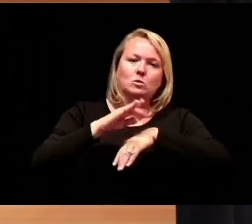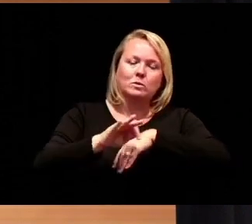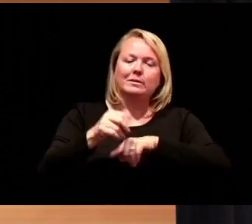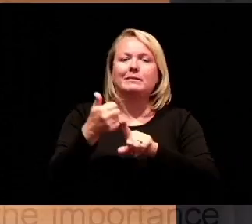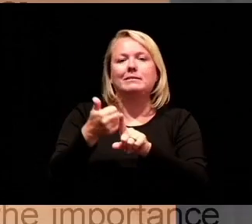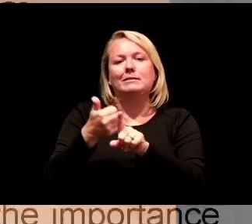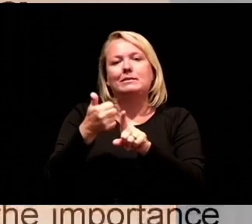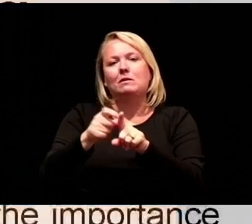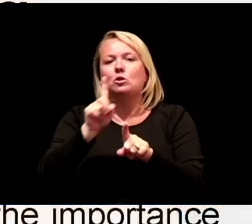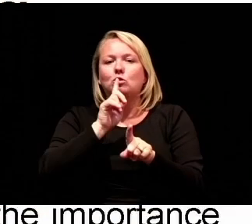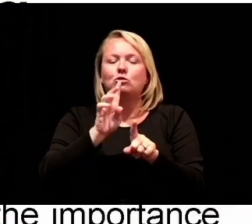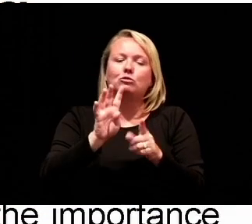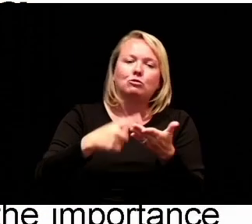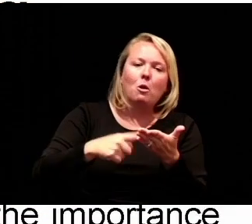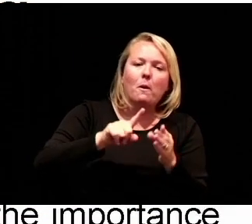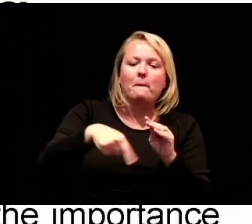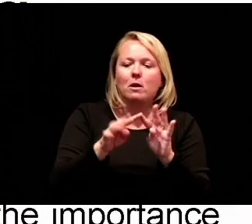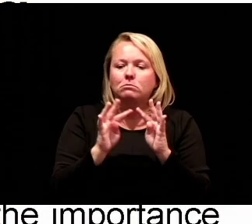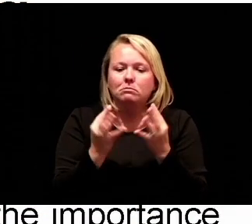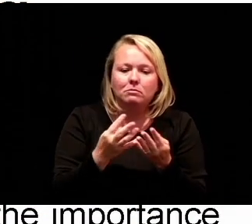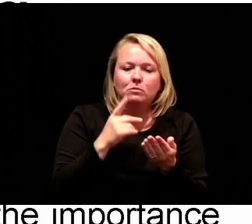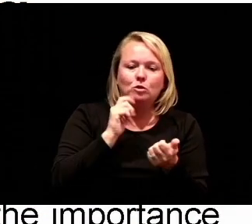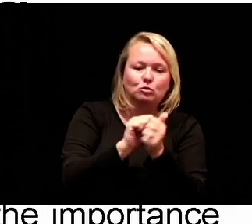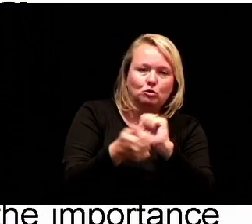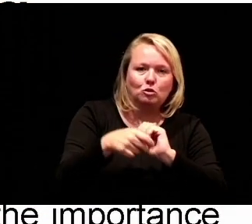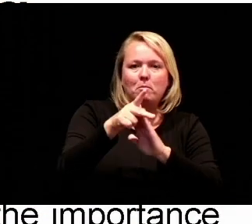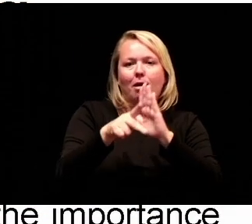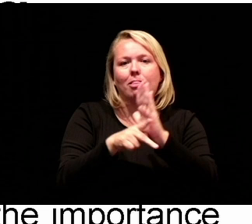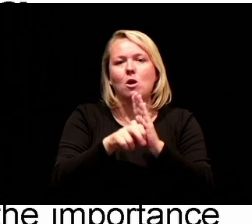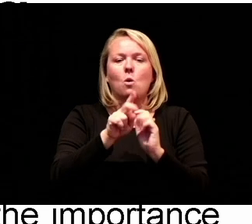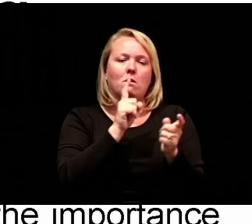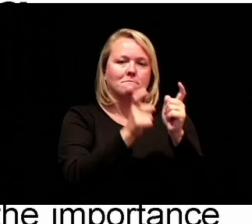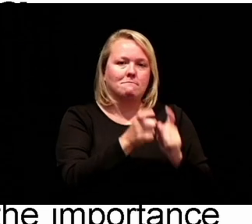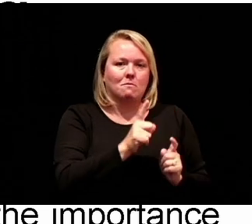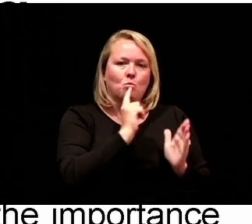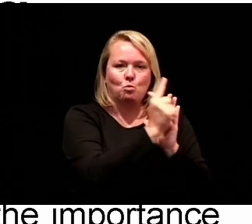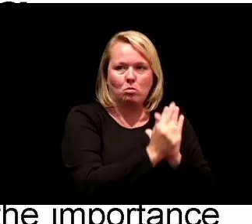HUD has made some efforts to start